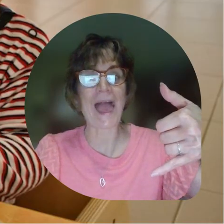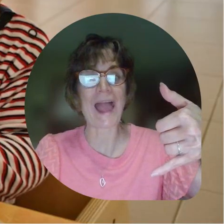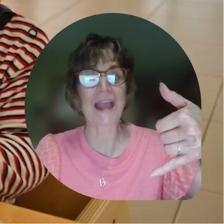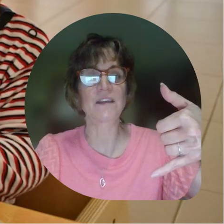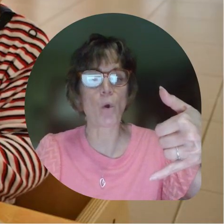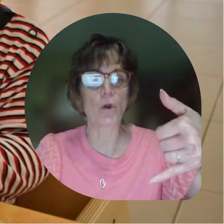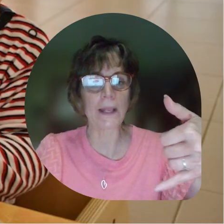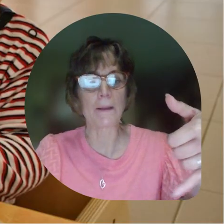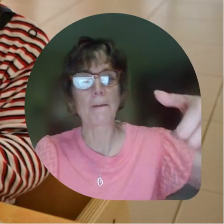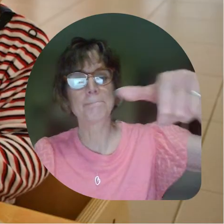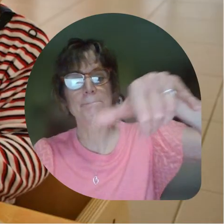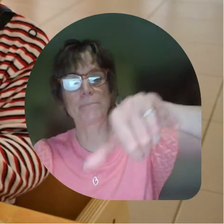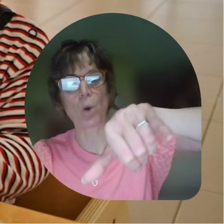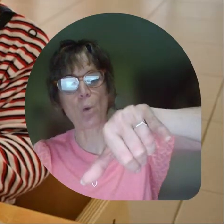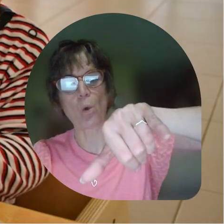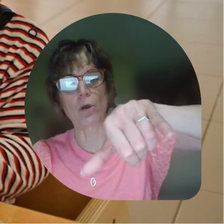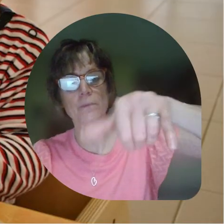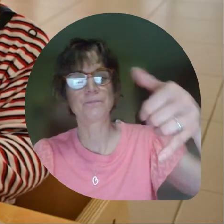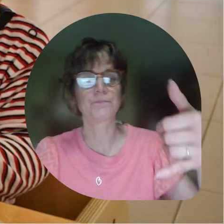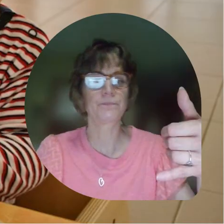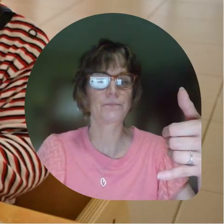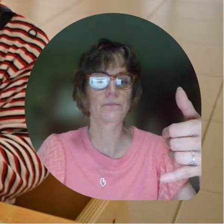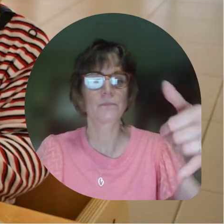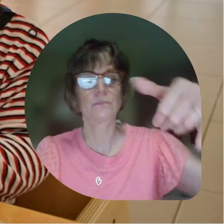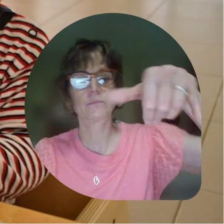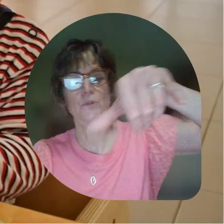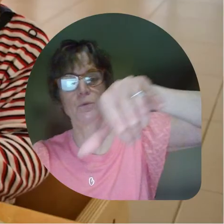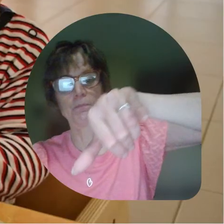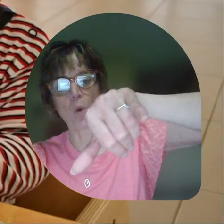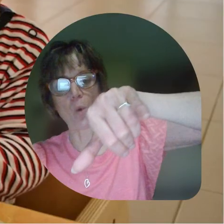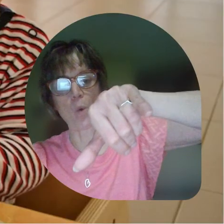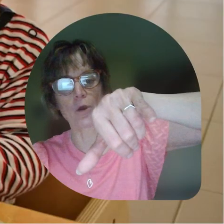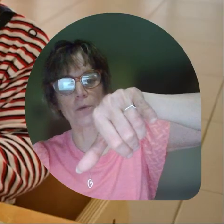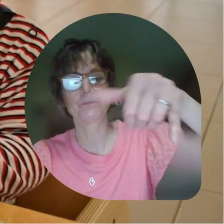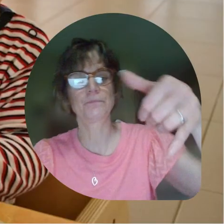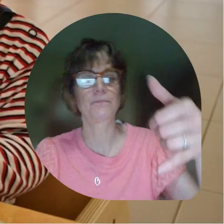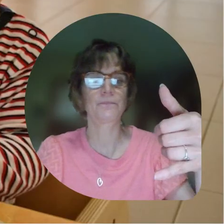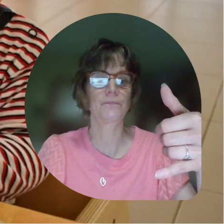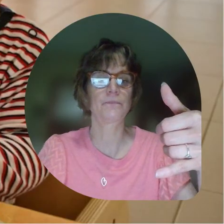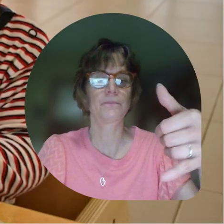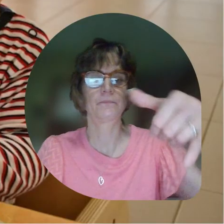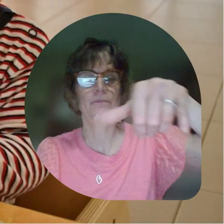the act of pouring. Pour. To pour.